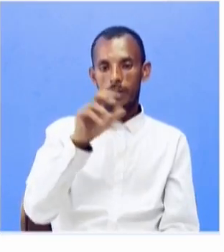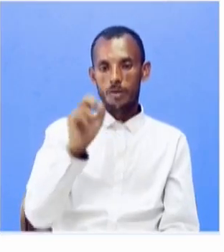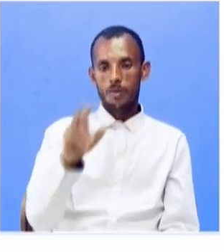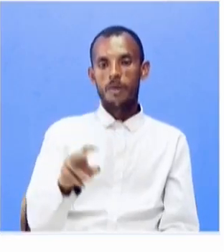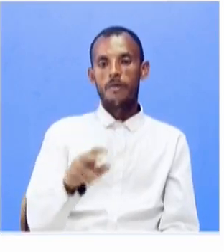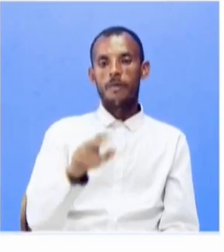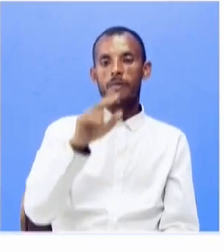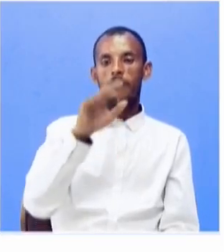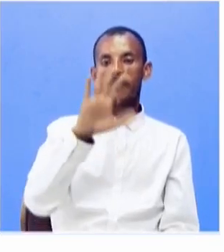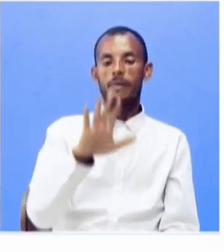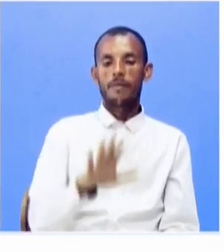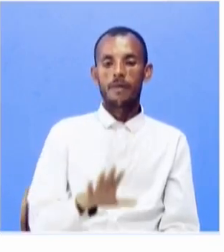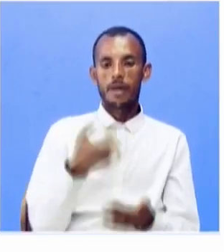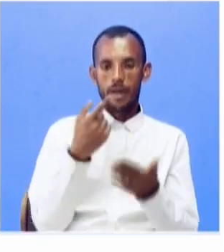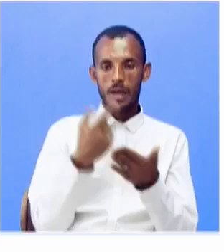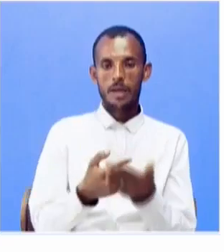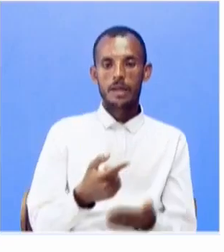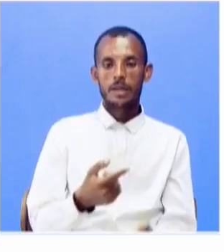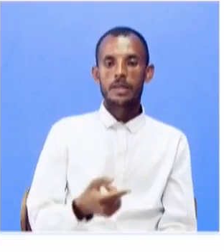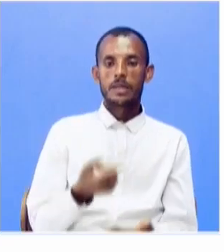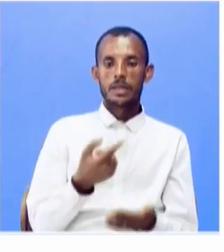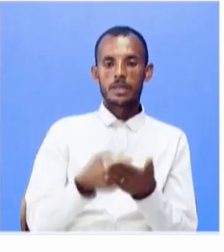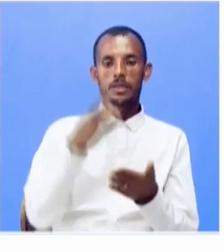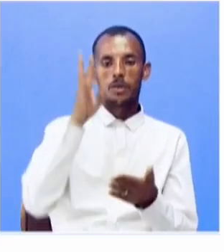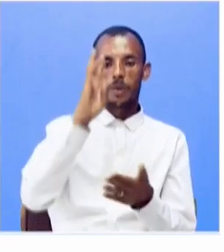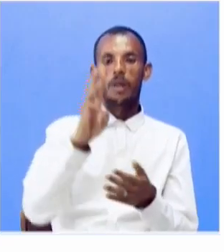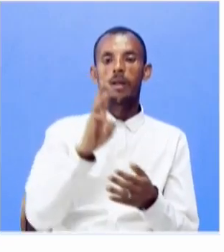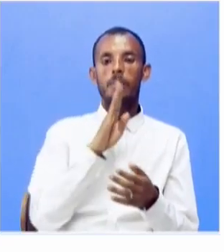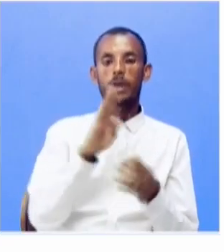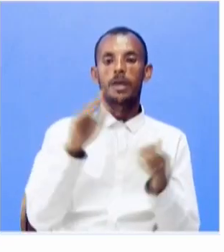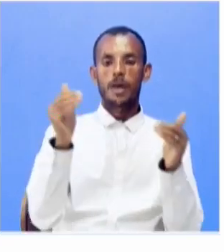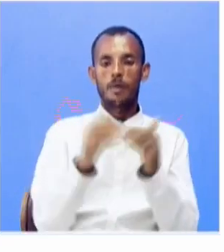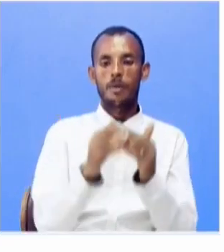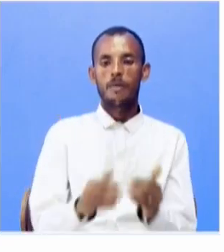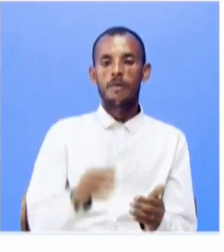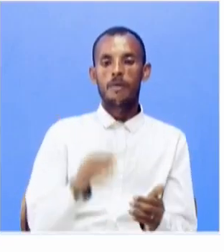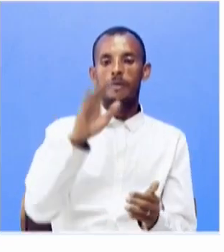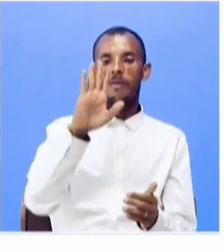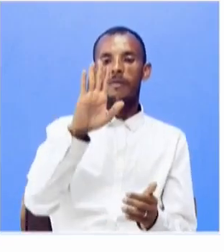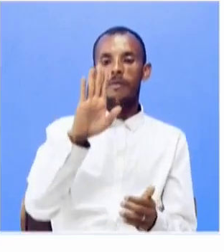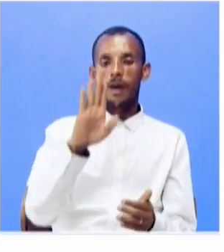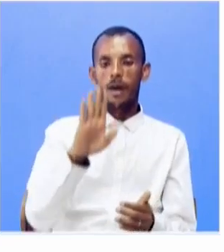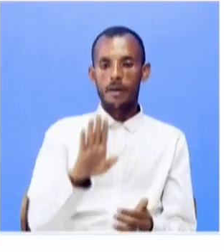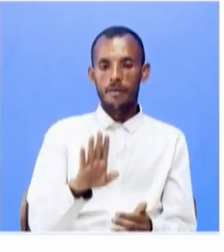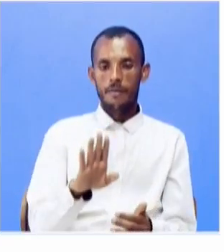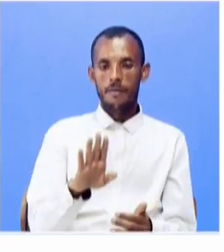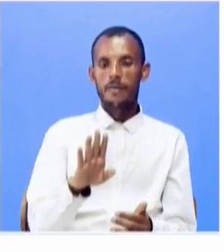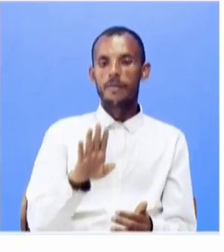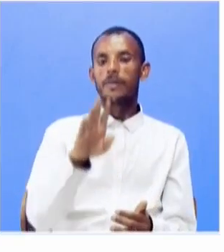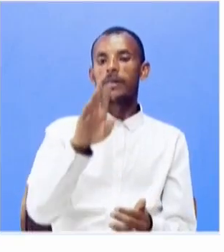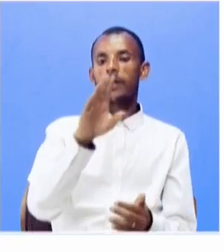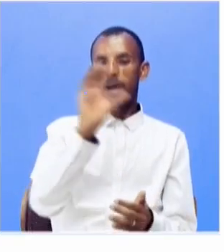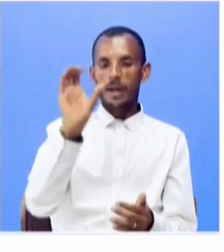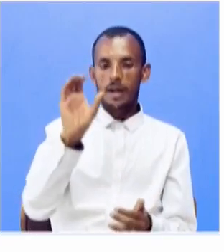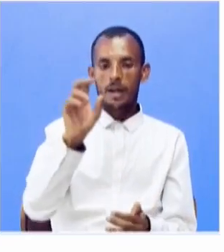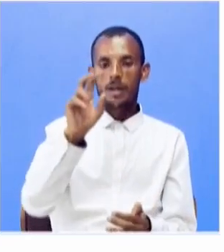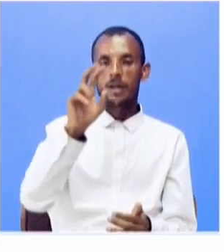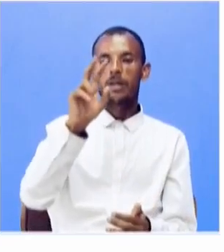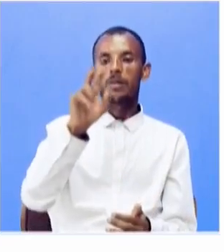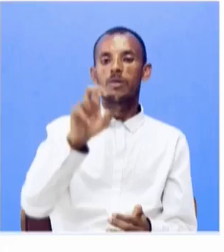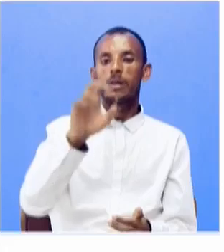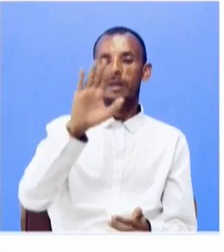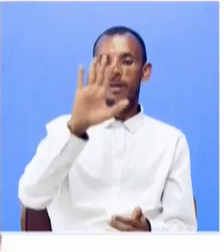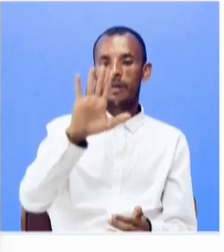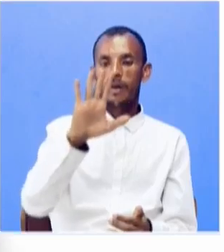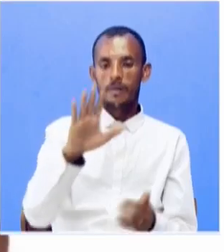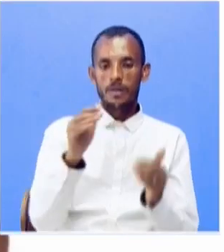5. So here, this will be equal to 5 to 5 over 10. And this gives